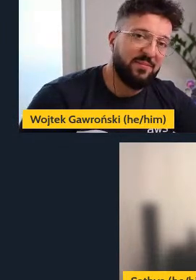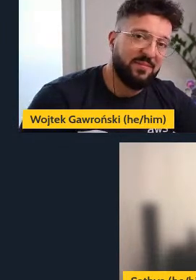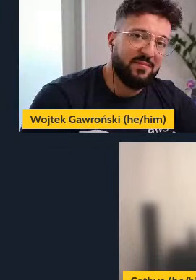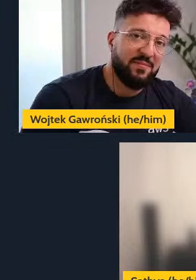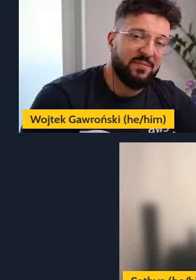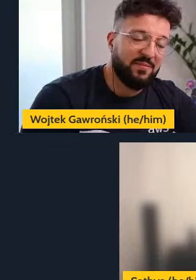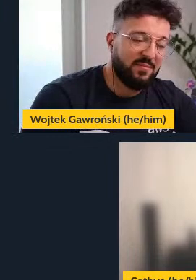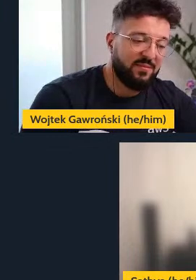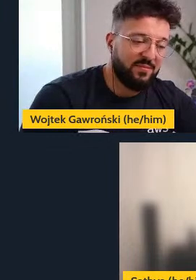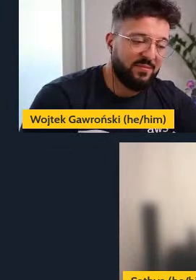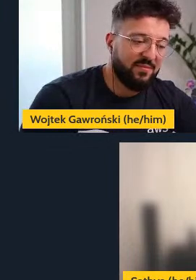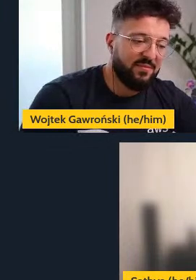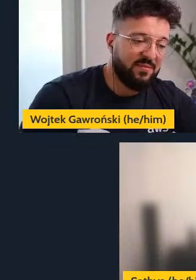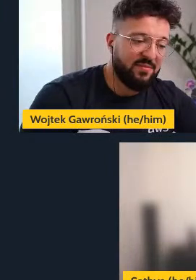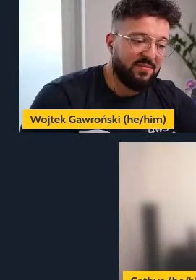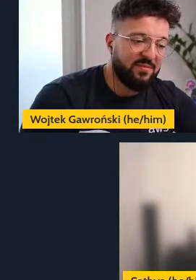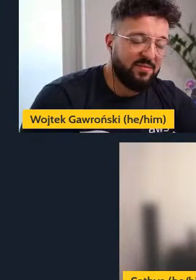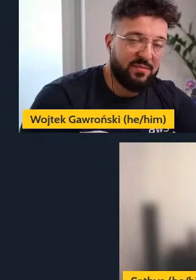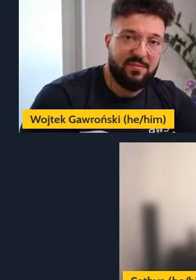everyone.